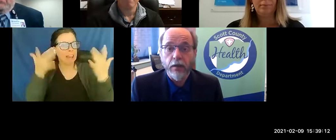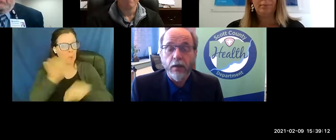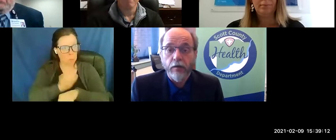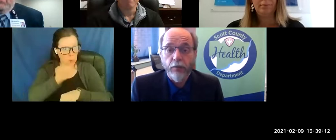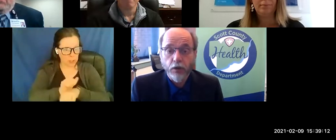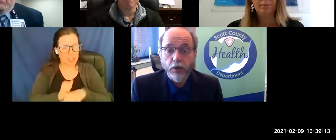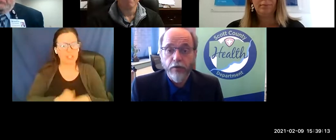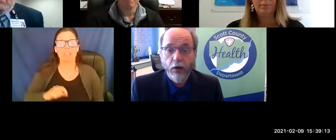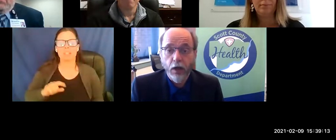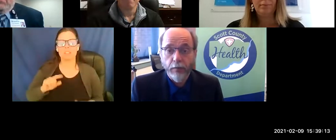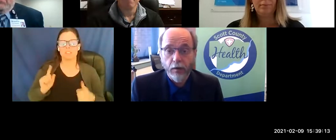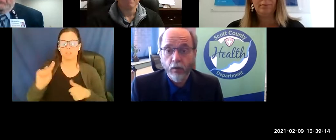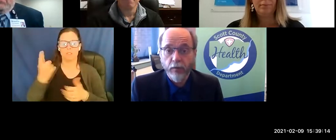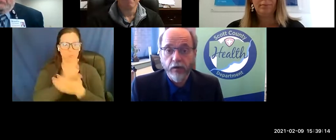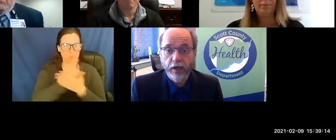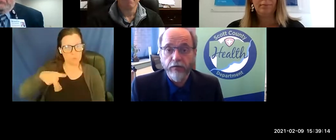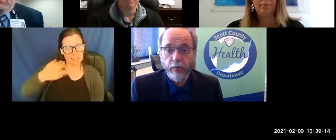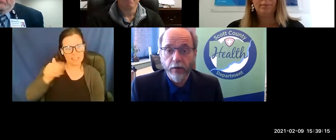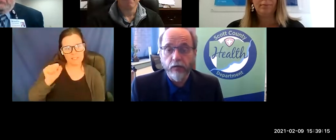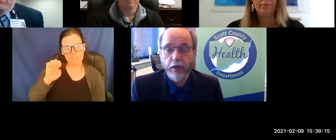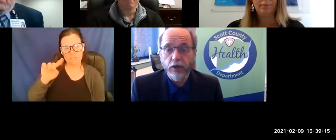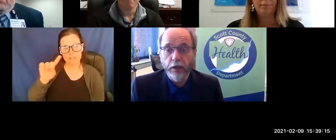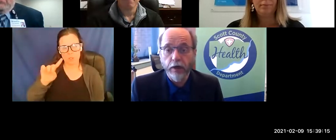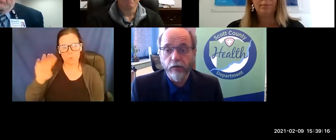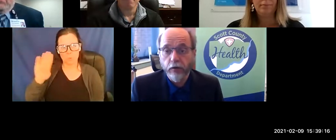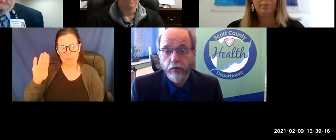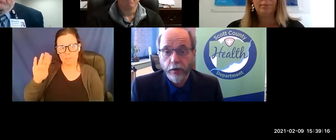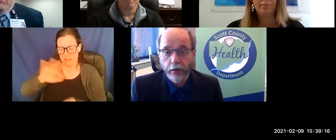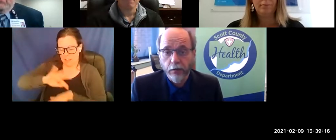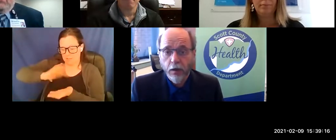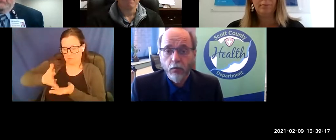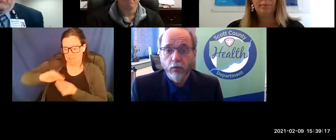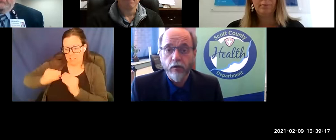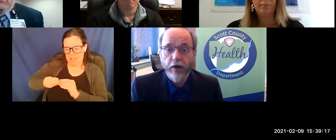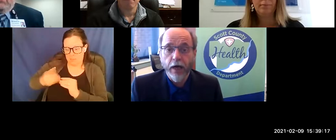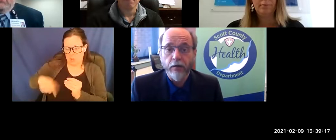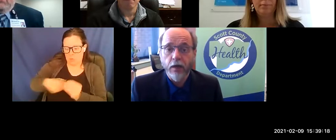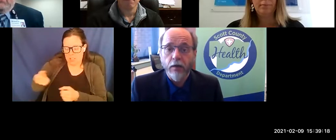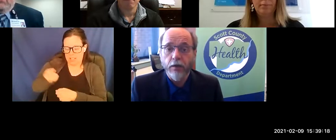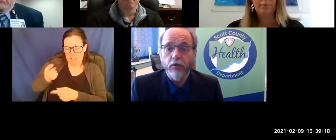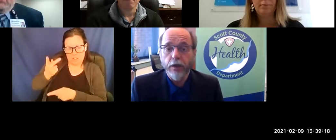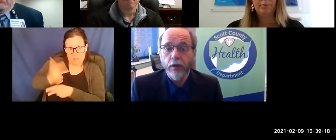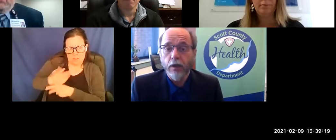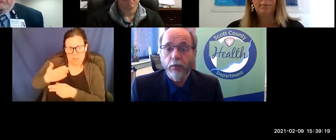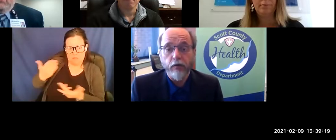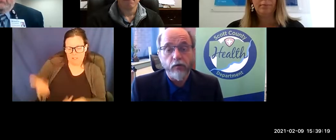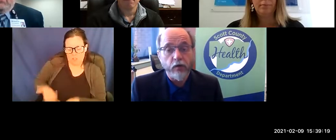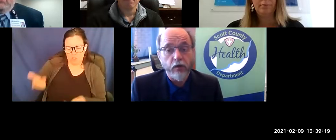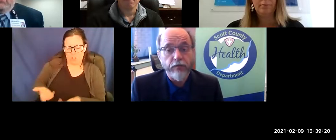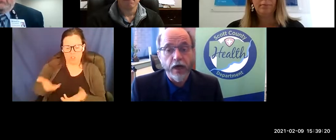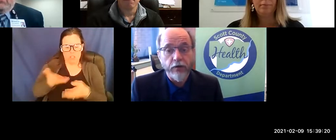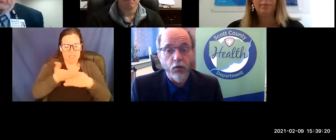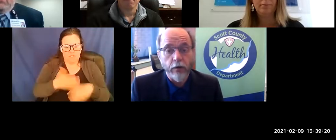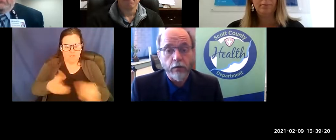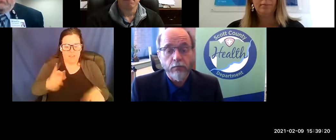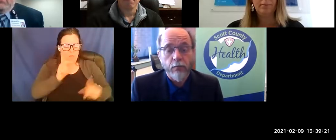1B, the portion of our allotment we retained for administration at our Sears clinic was divided between persons